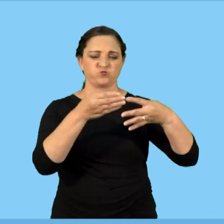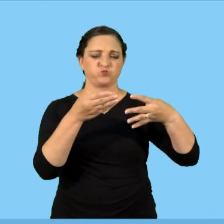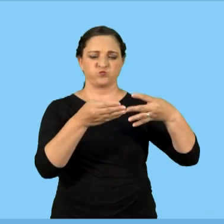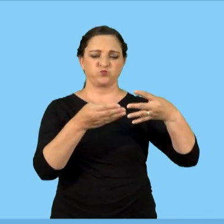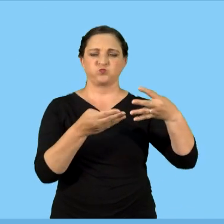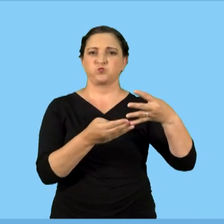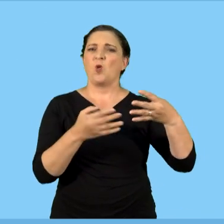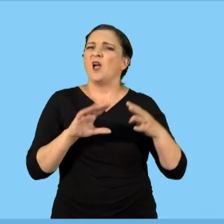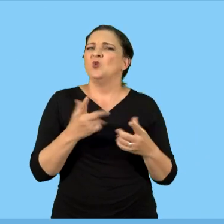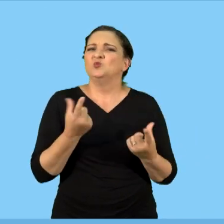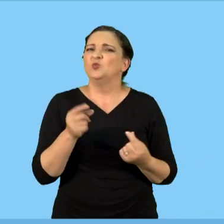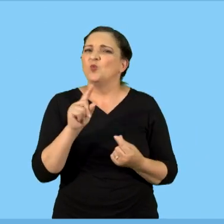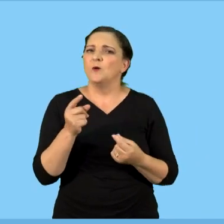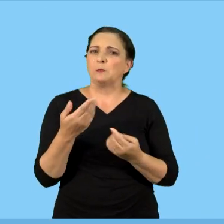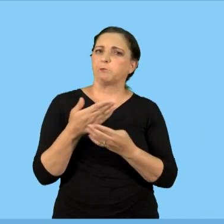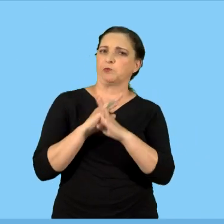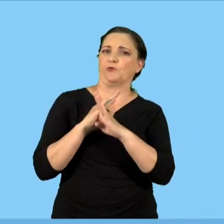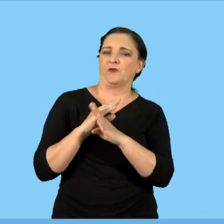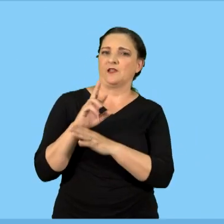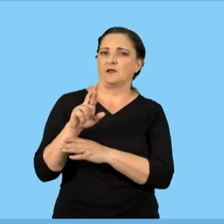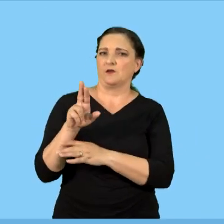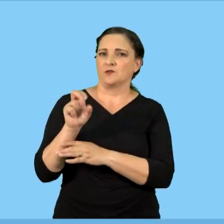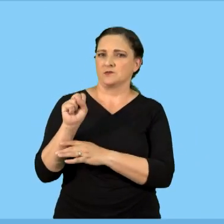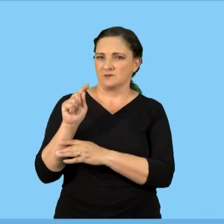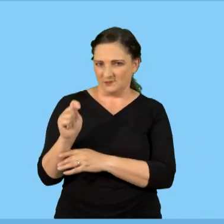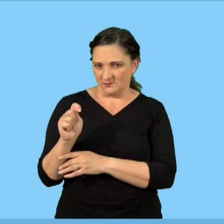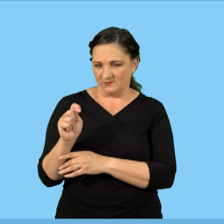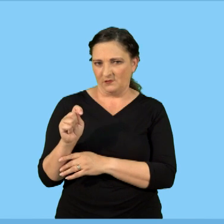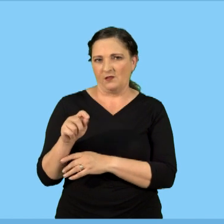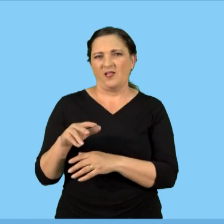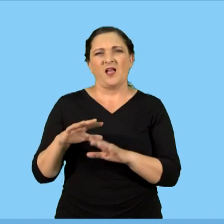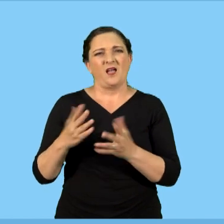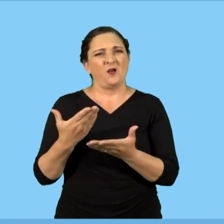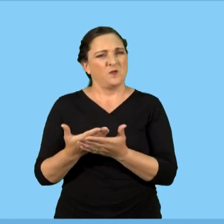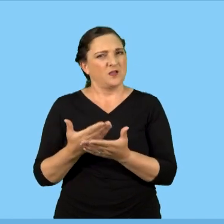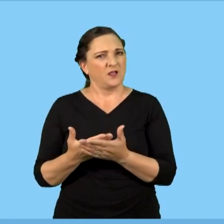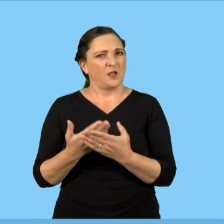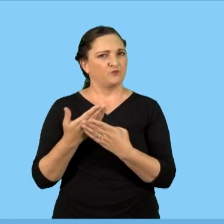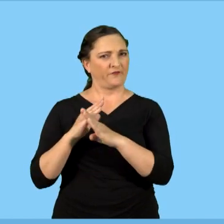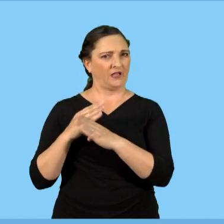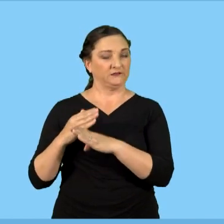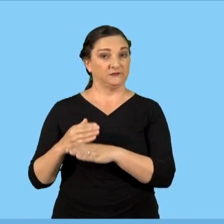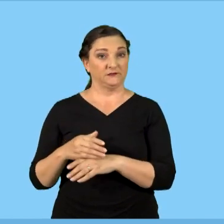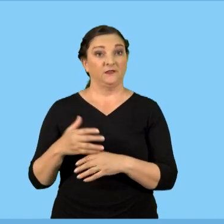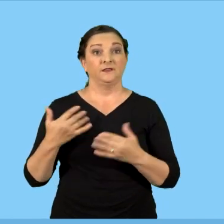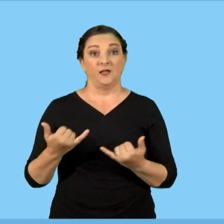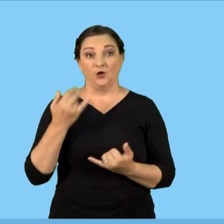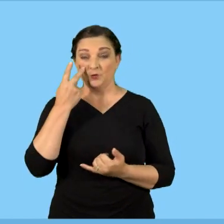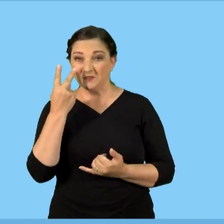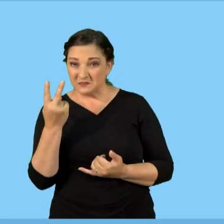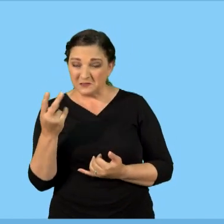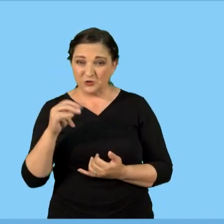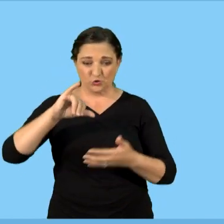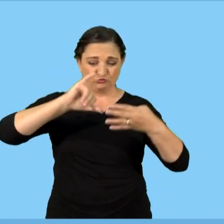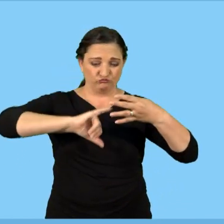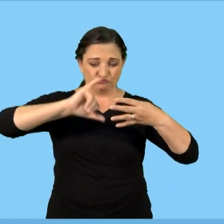the best way to prevent rusting. So now what are the methods that we can use to prevent rusting? Let's name them, then we can see